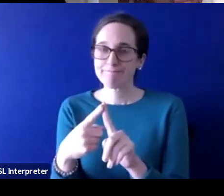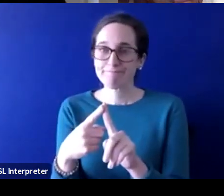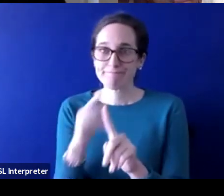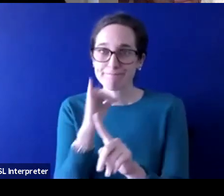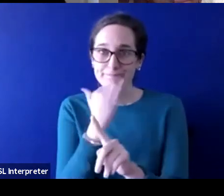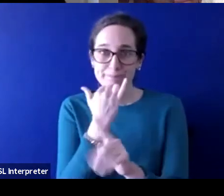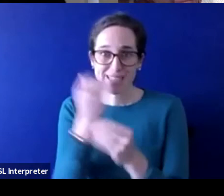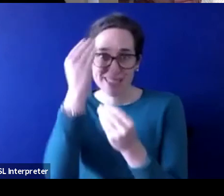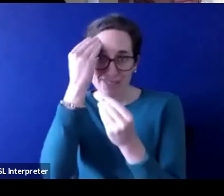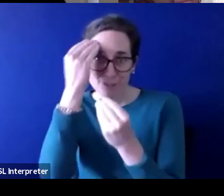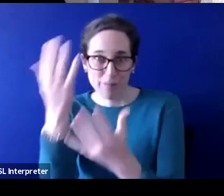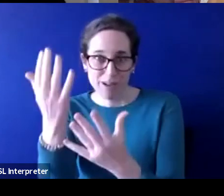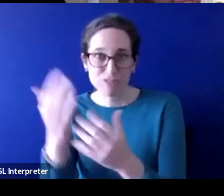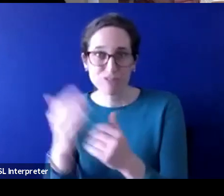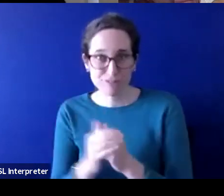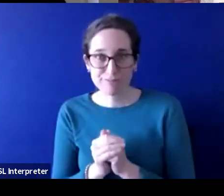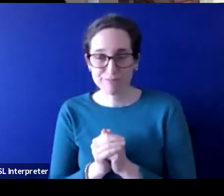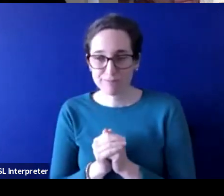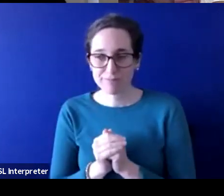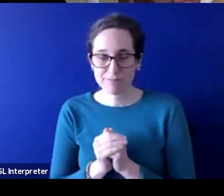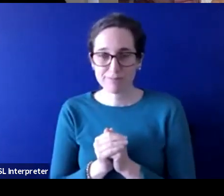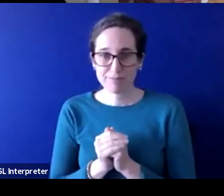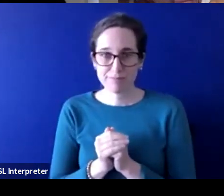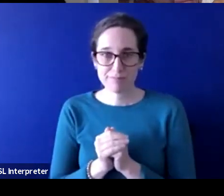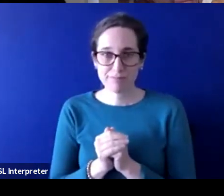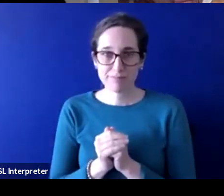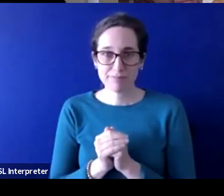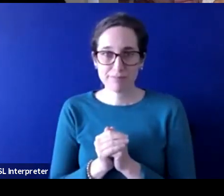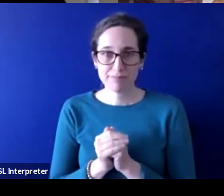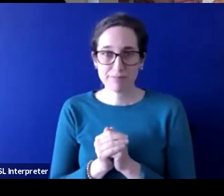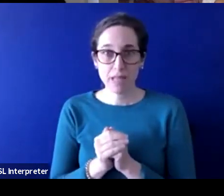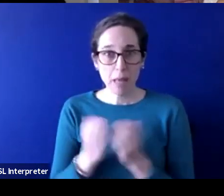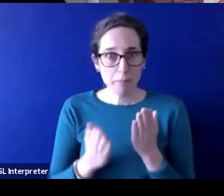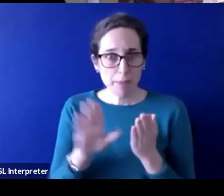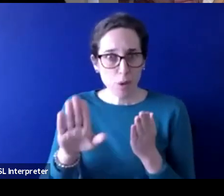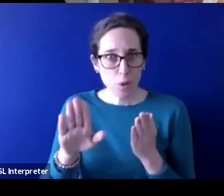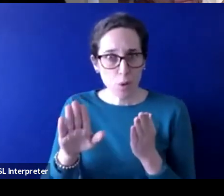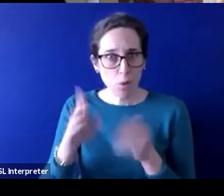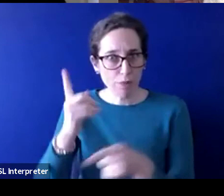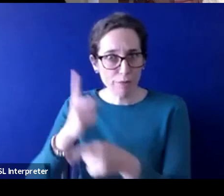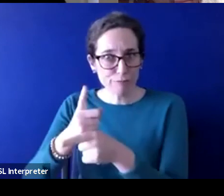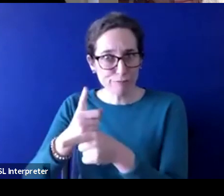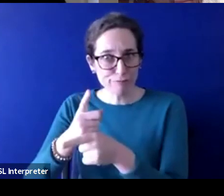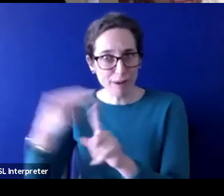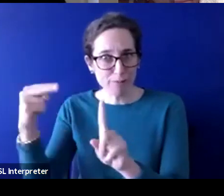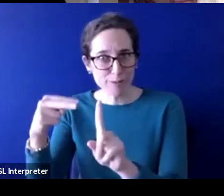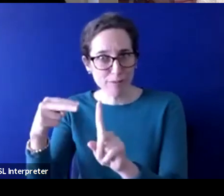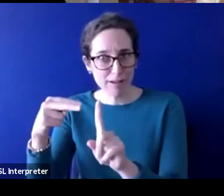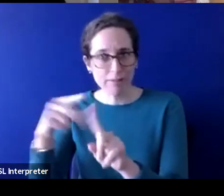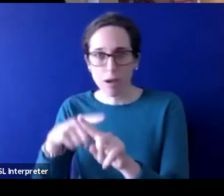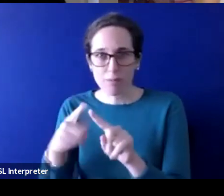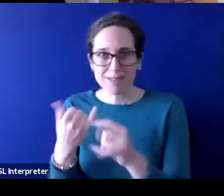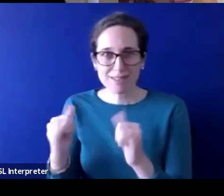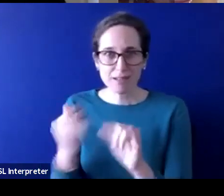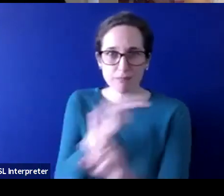misinformation. And regardless to even if your side is the right side, I think one of the things that we're missing on social media, kind